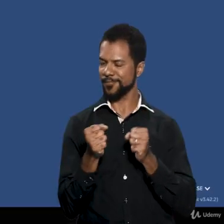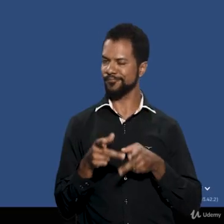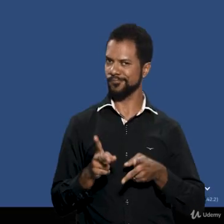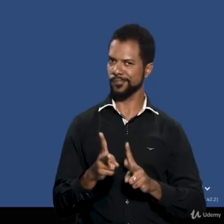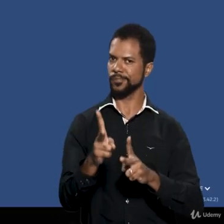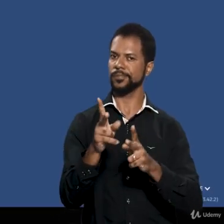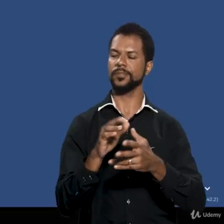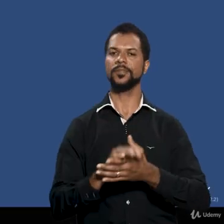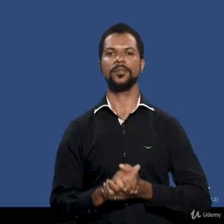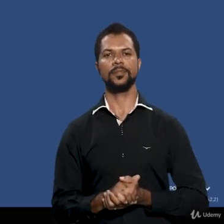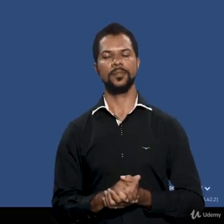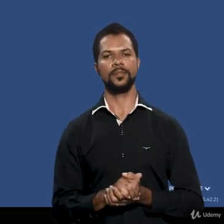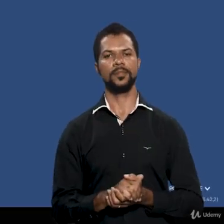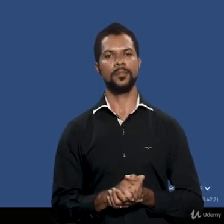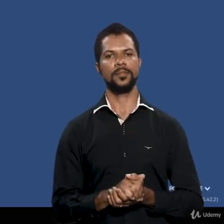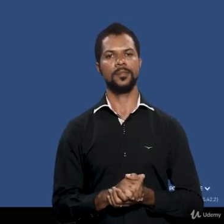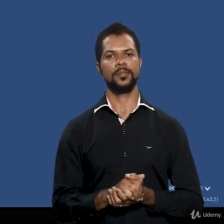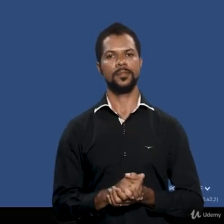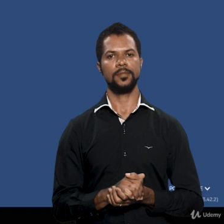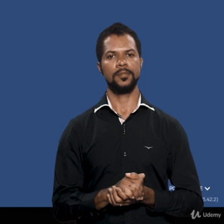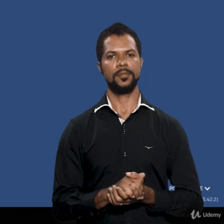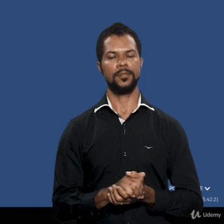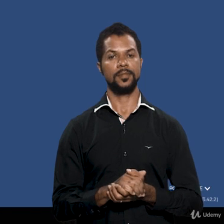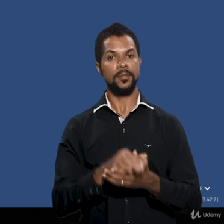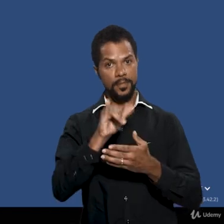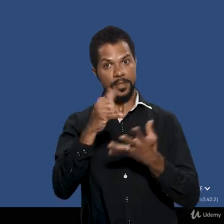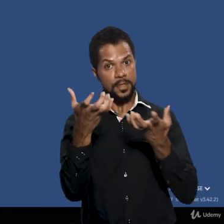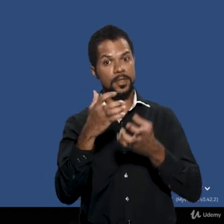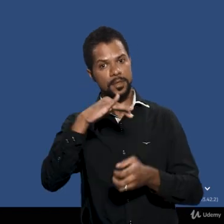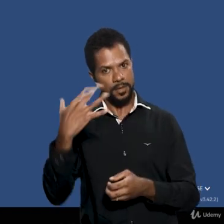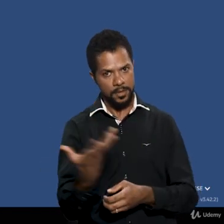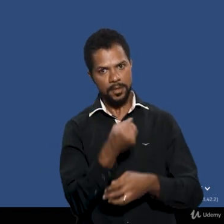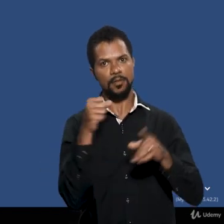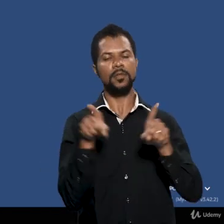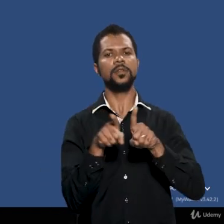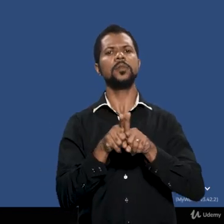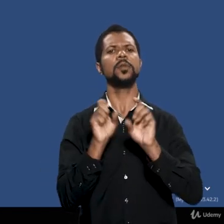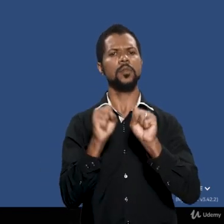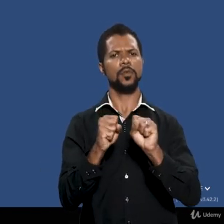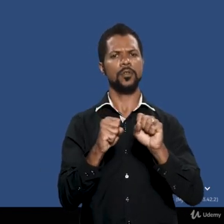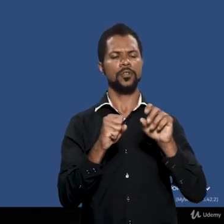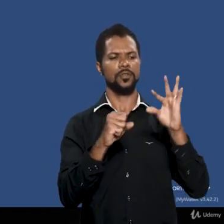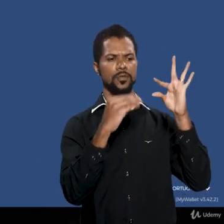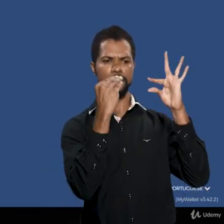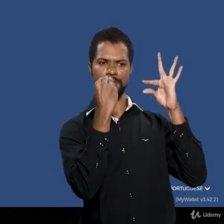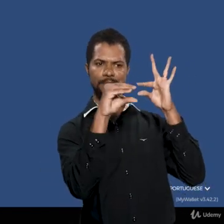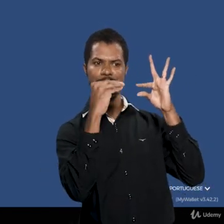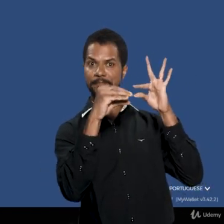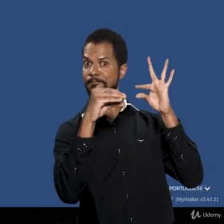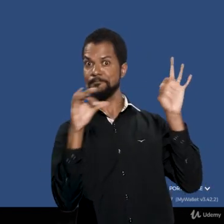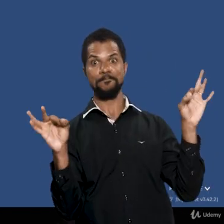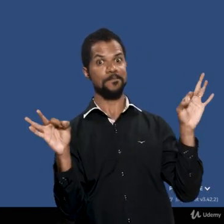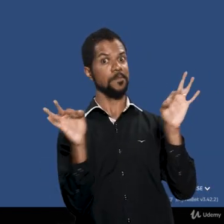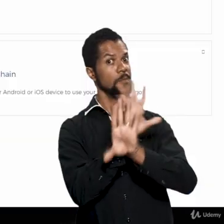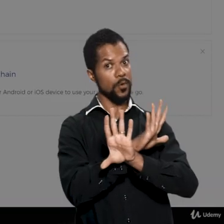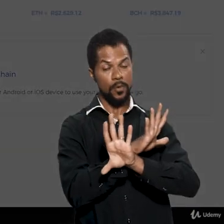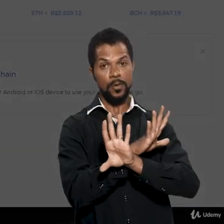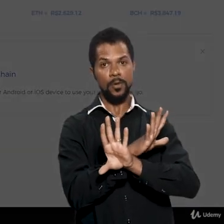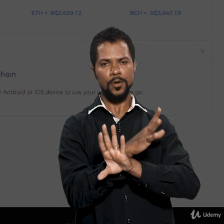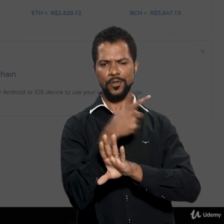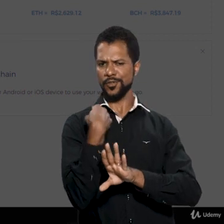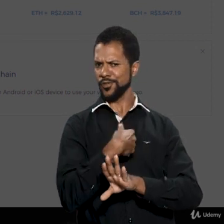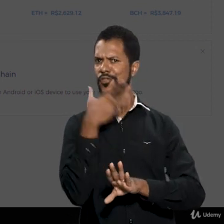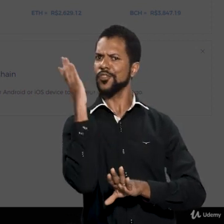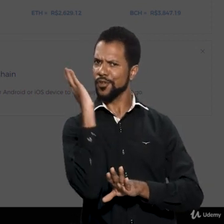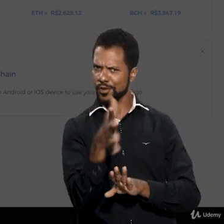yourself and say, hey, this is me, I want my account back. Okay? This is never going to work. So wallet created with